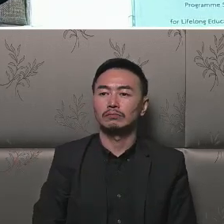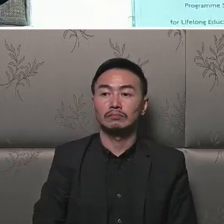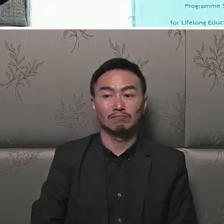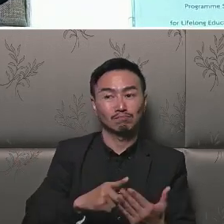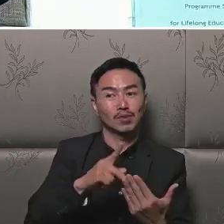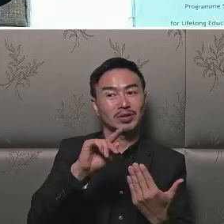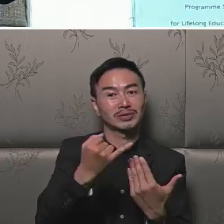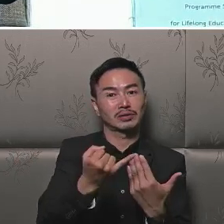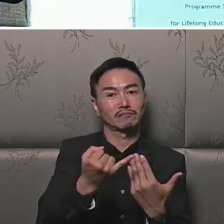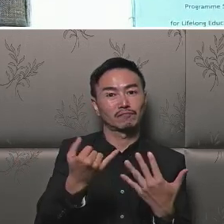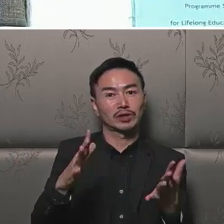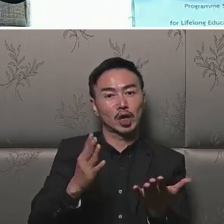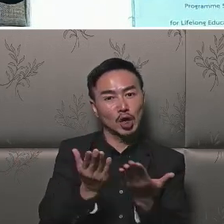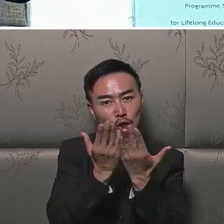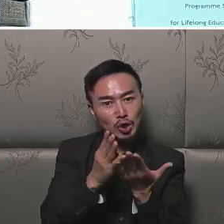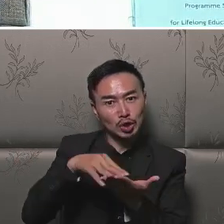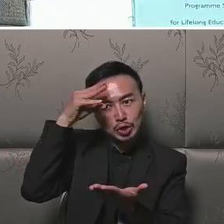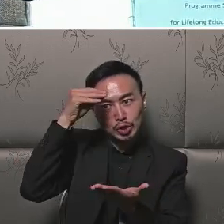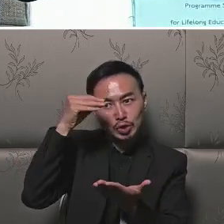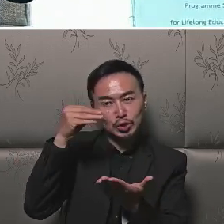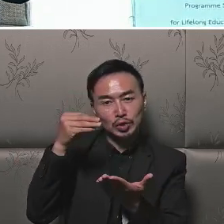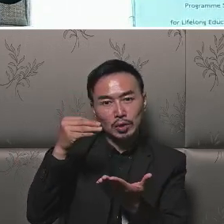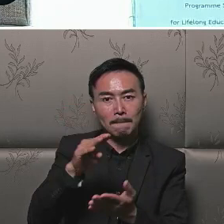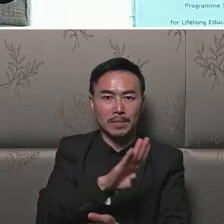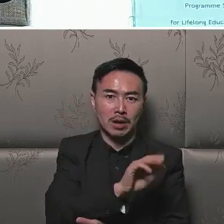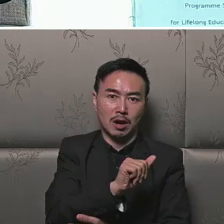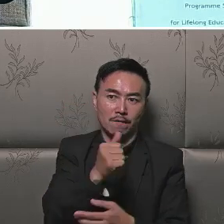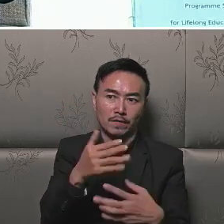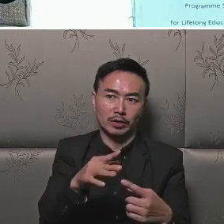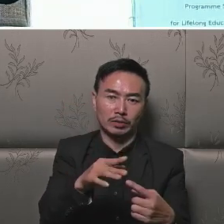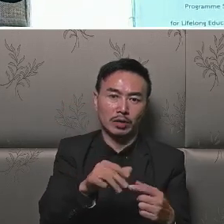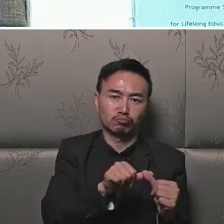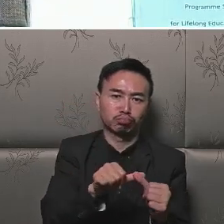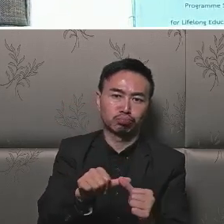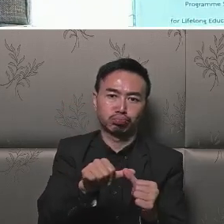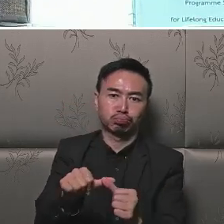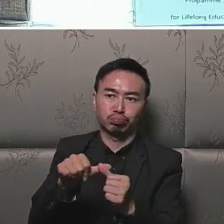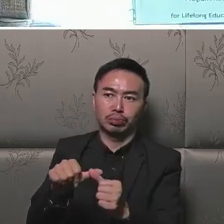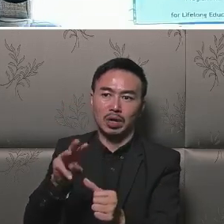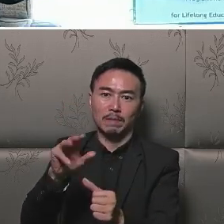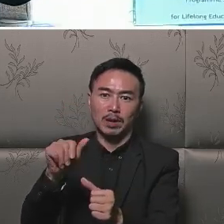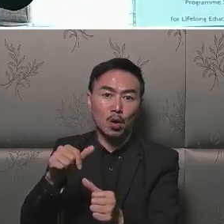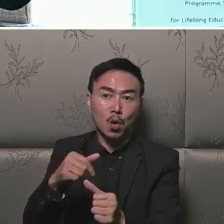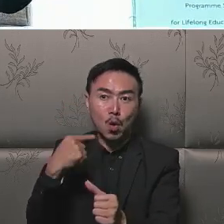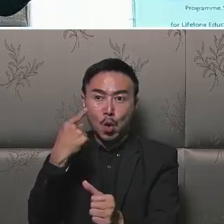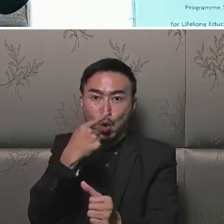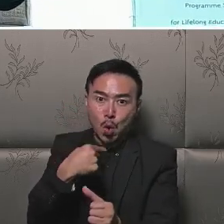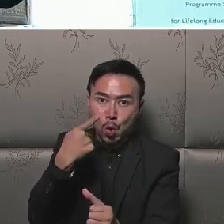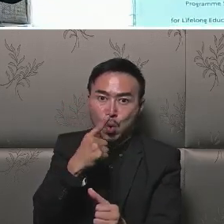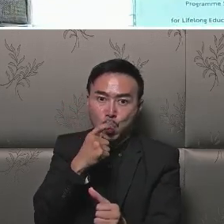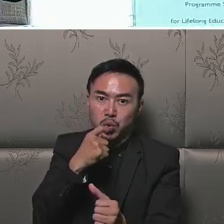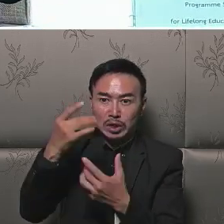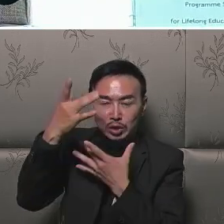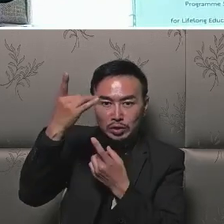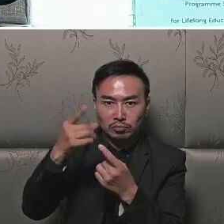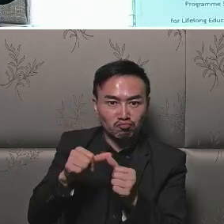degree on top of their first degree, which they may have received from a field they did not want to pursue in the first place,